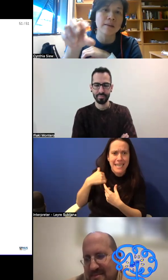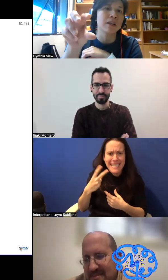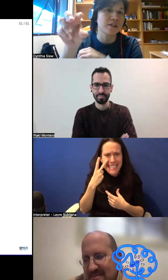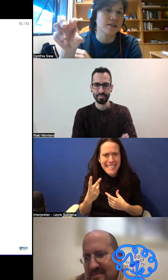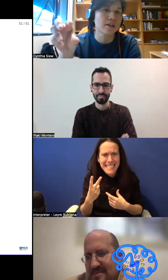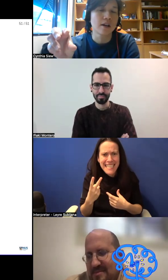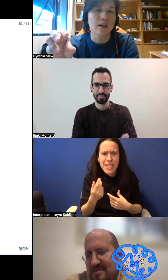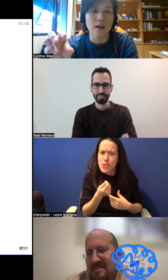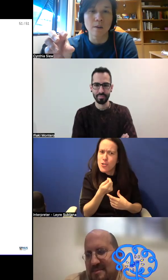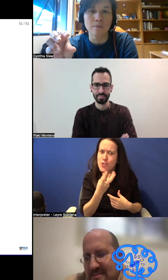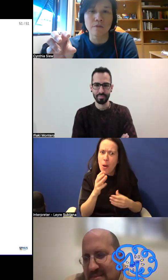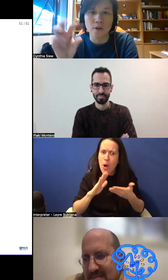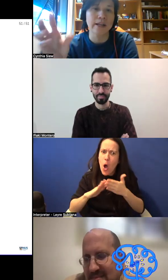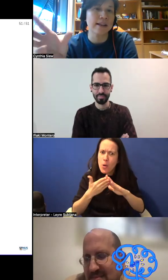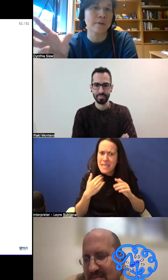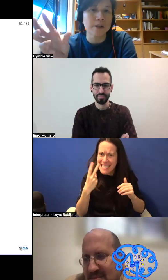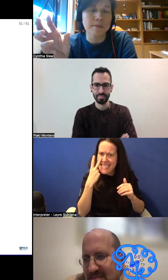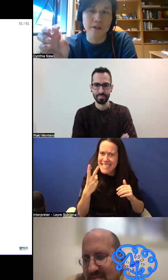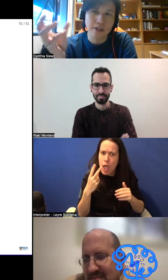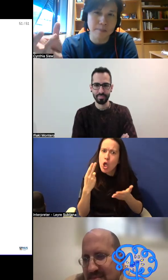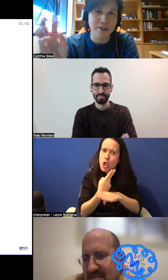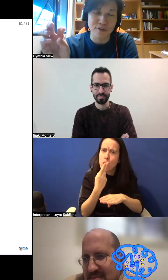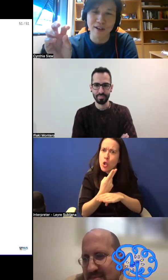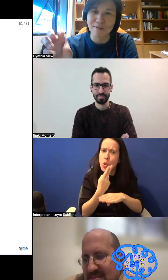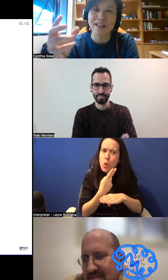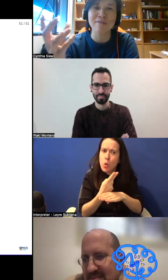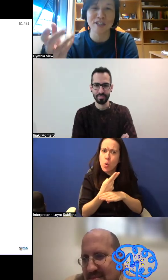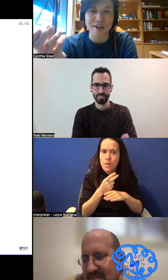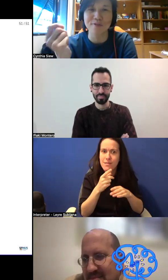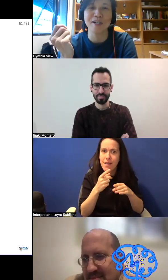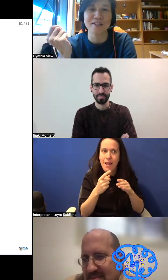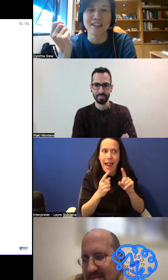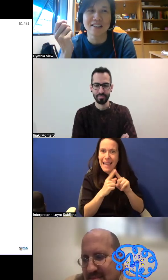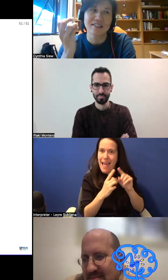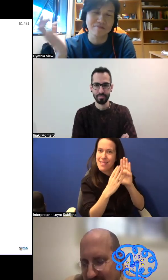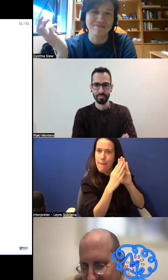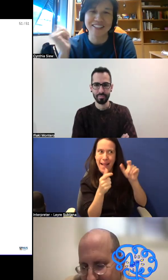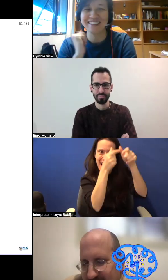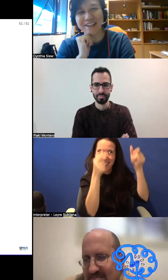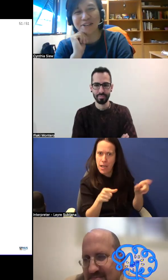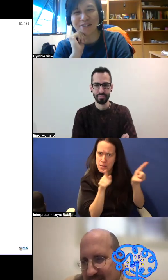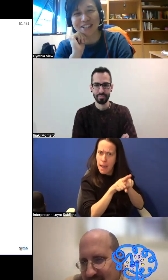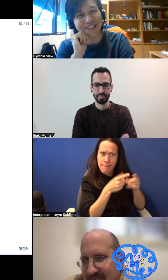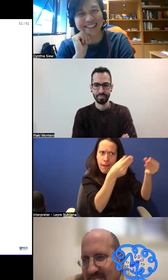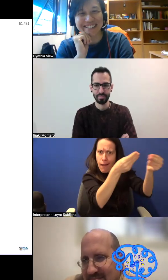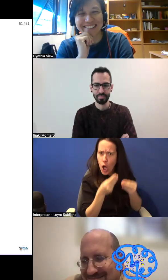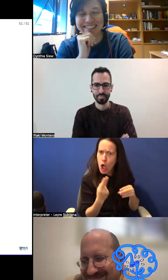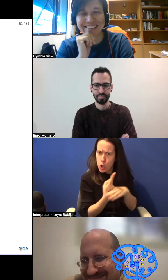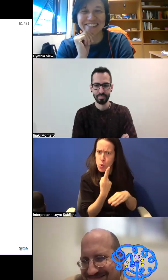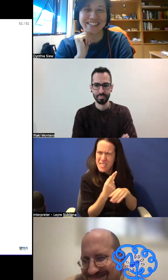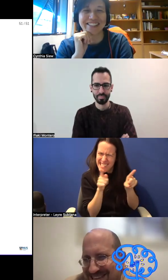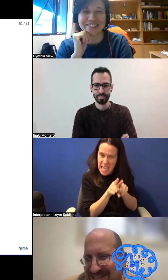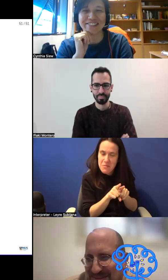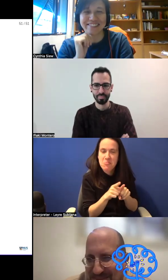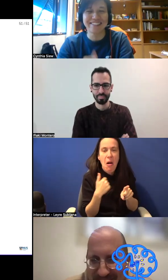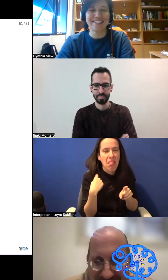important templates for that language. And so it's just a matter of can we leverage that information. But yeah, thank you for the question, Yoet. It's